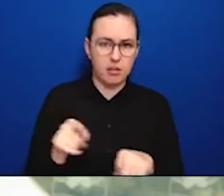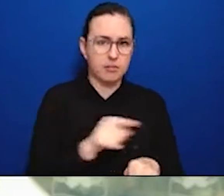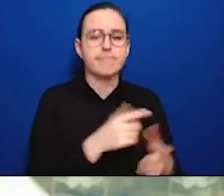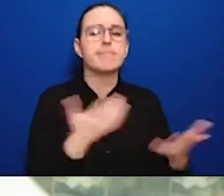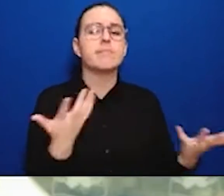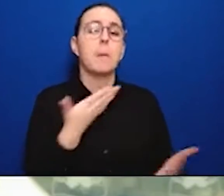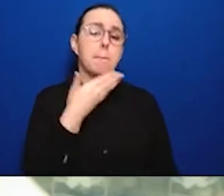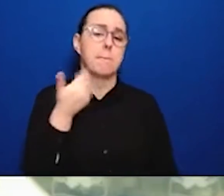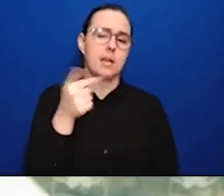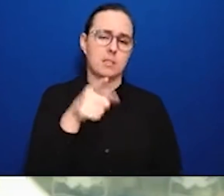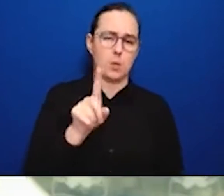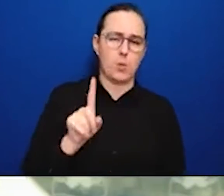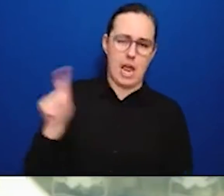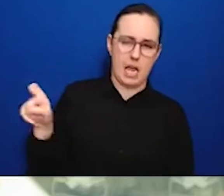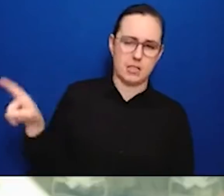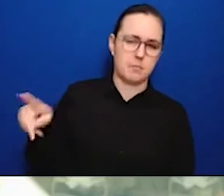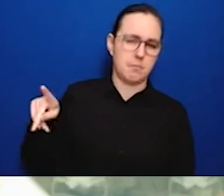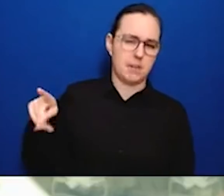Mira, did you have a follow-up?